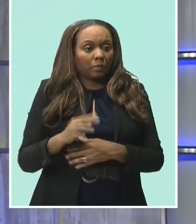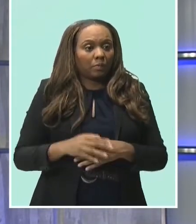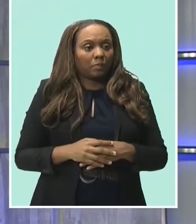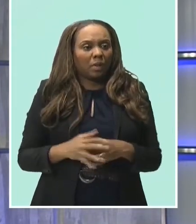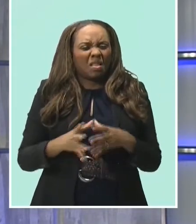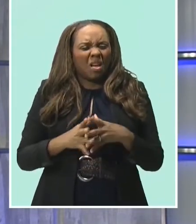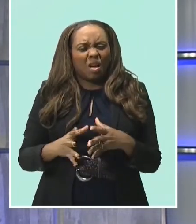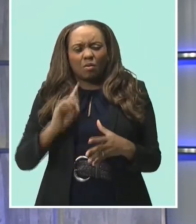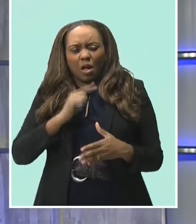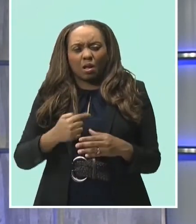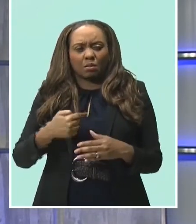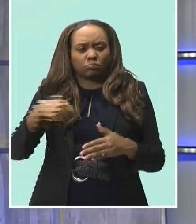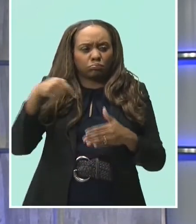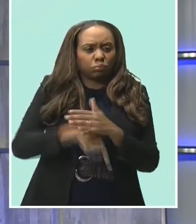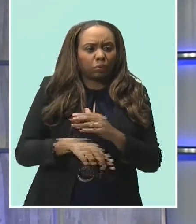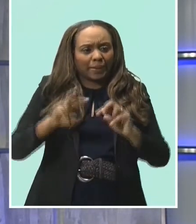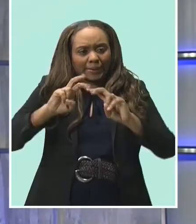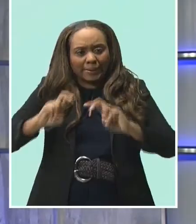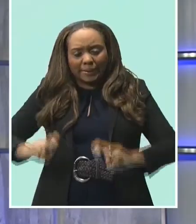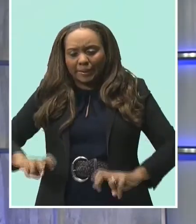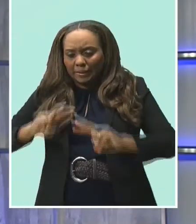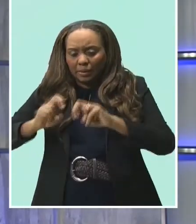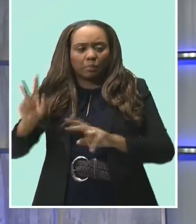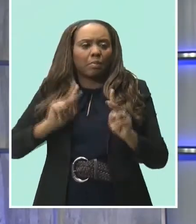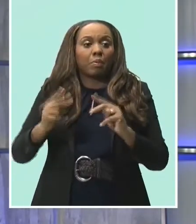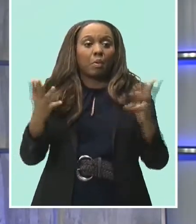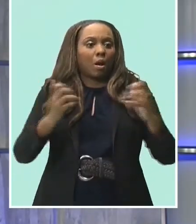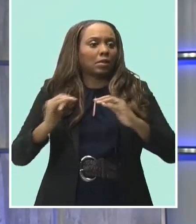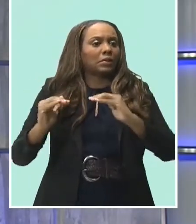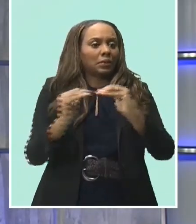intense investigations and growing calls for justice.